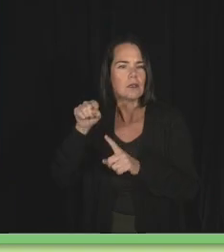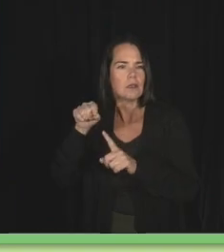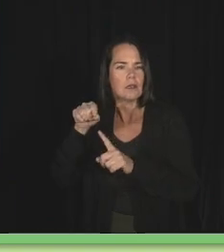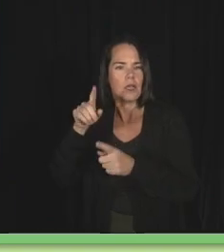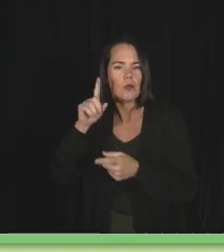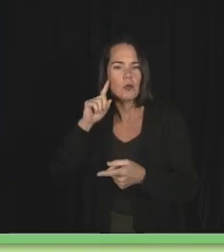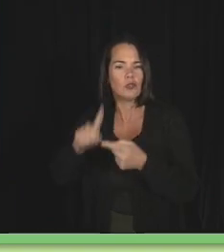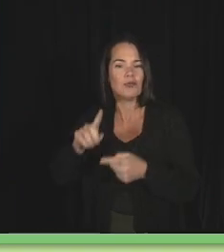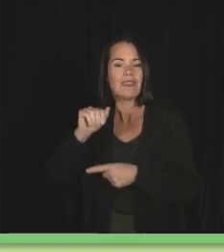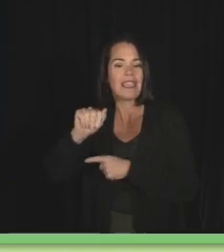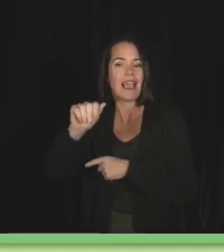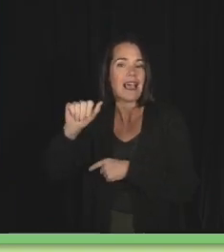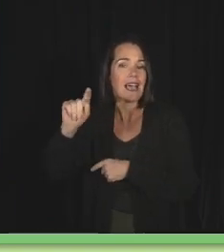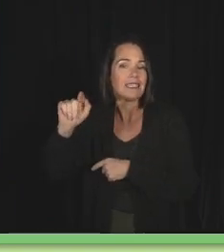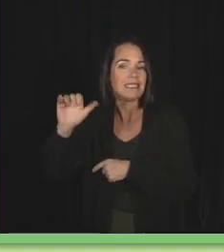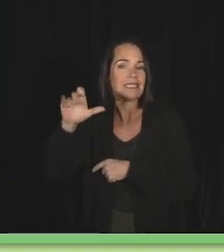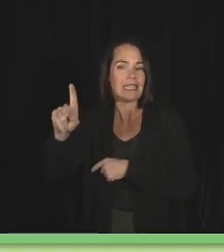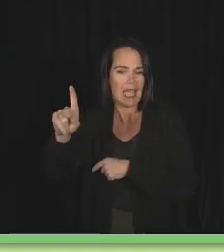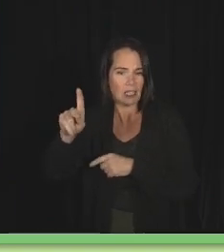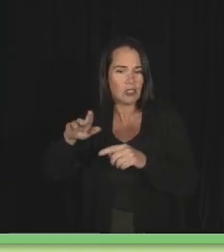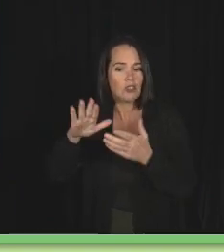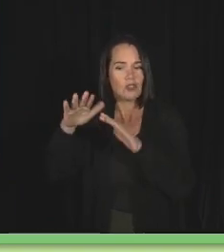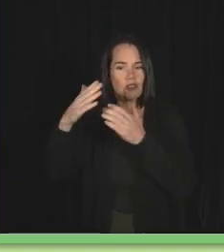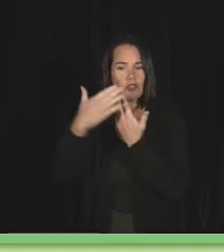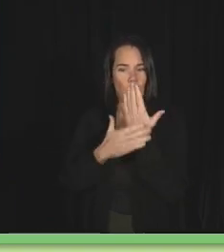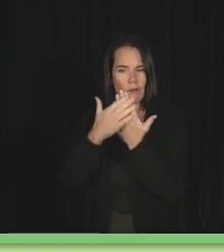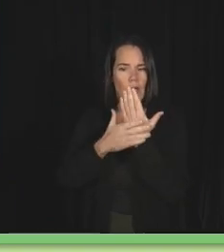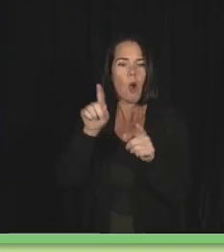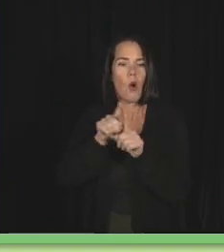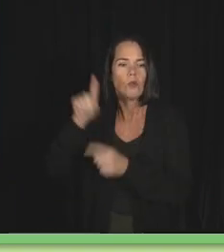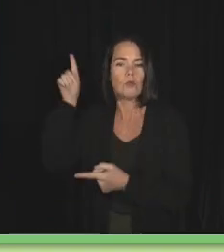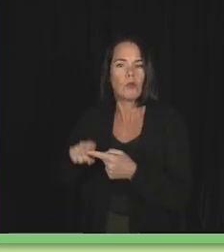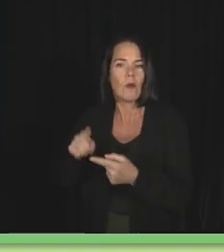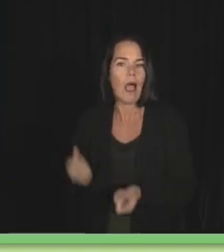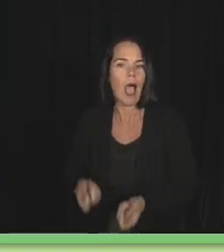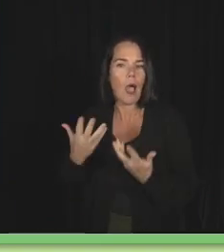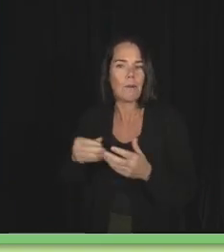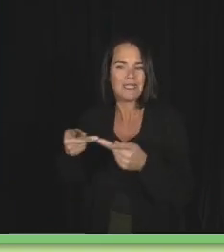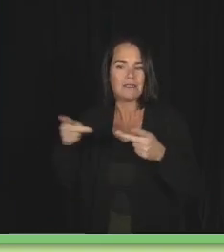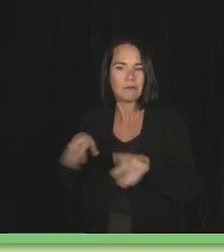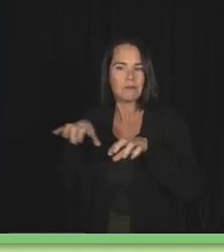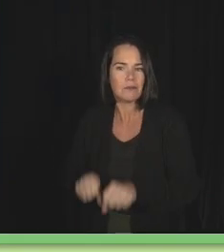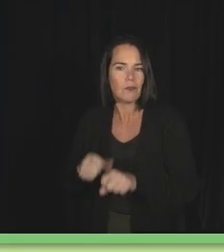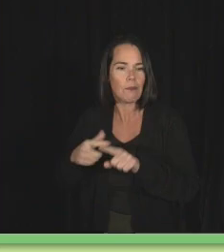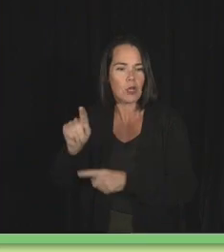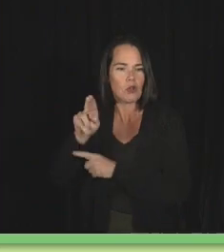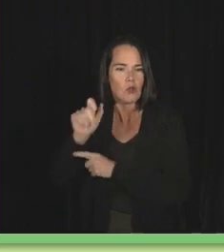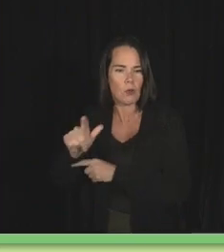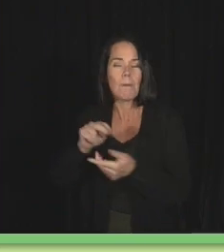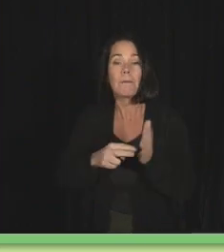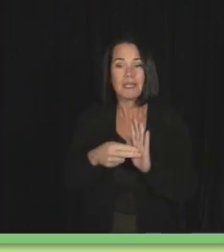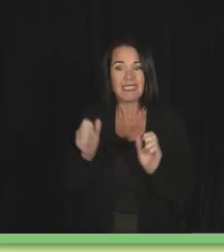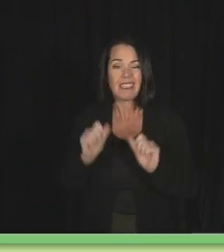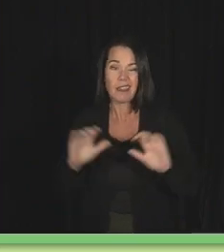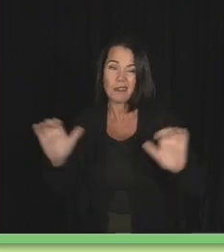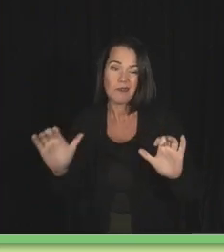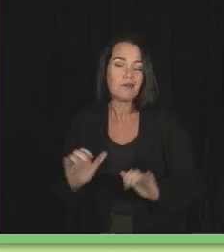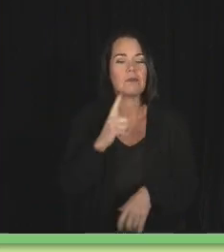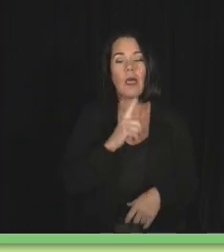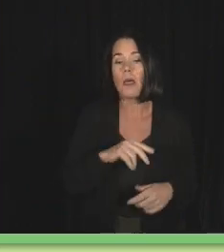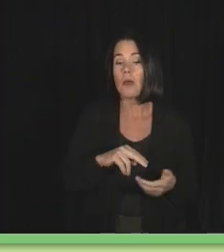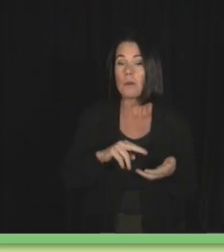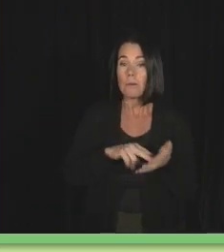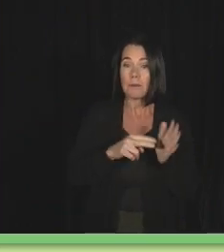footprint, also makes it highly performant. So getting from reset to user space is extremely